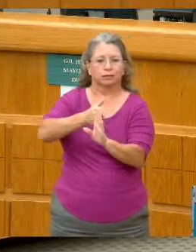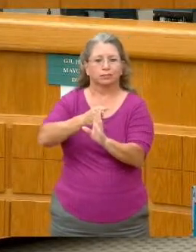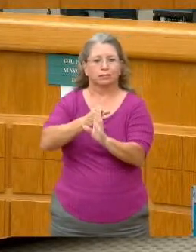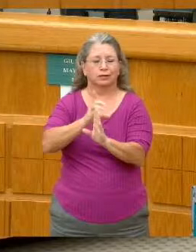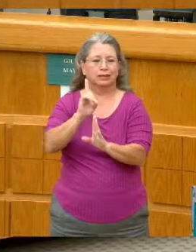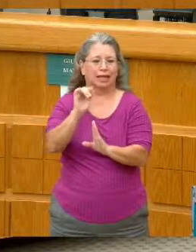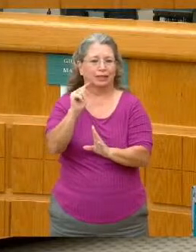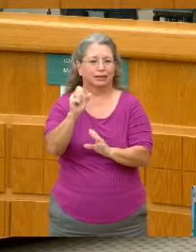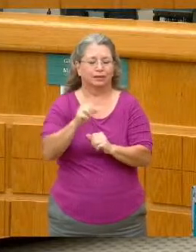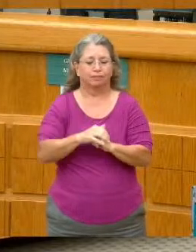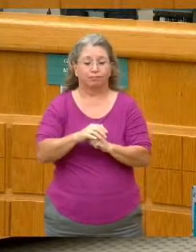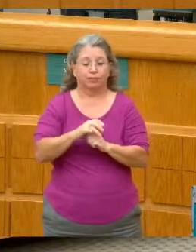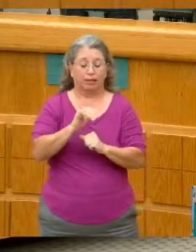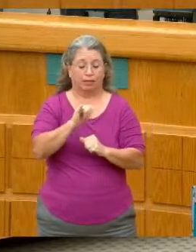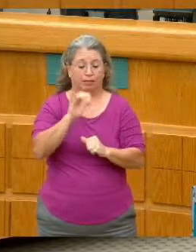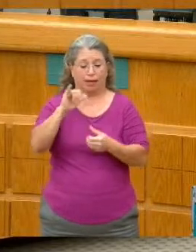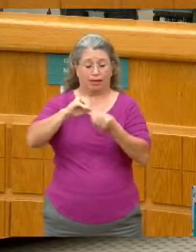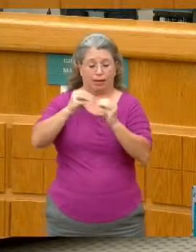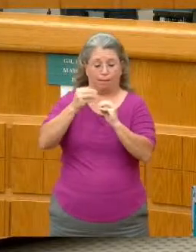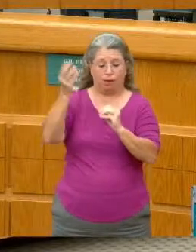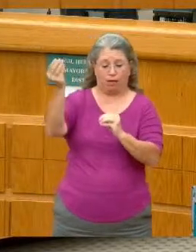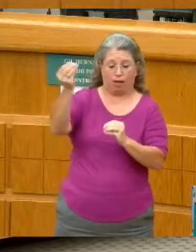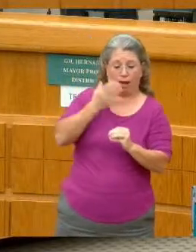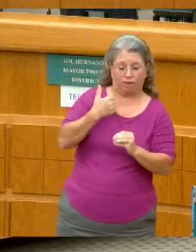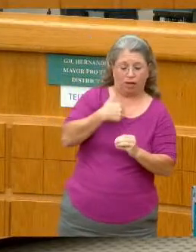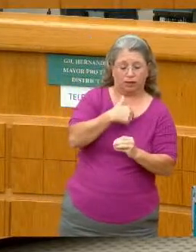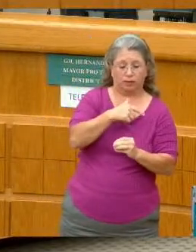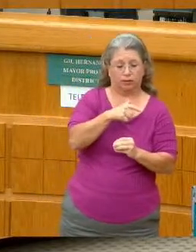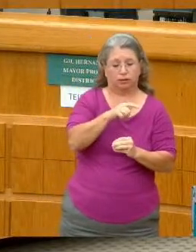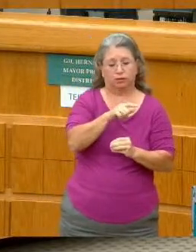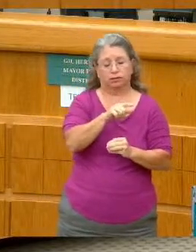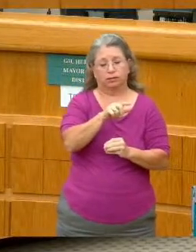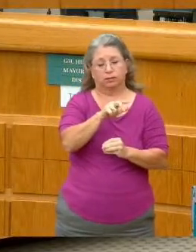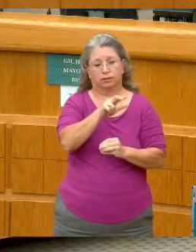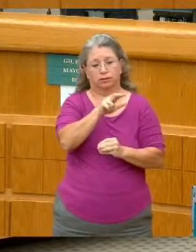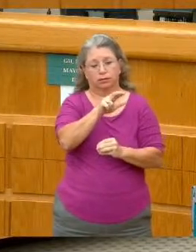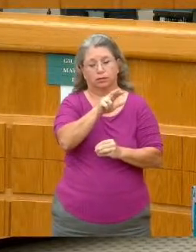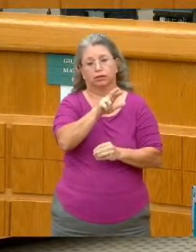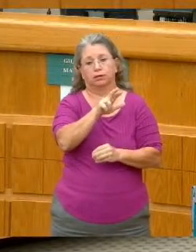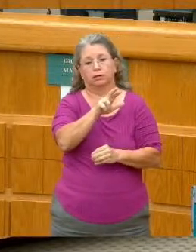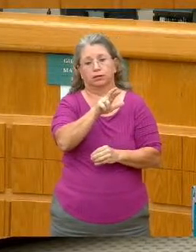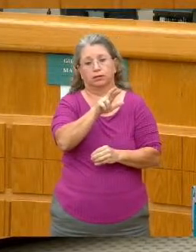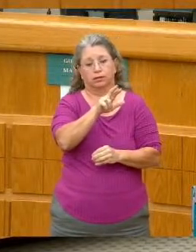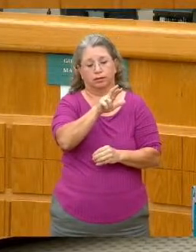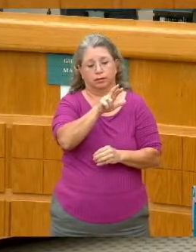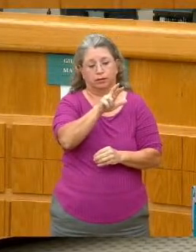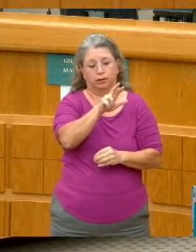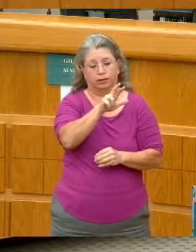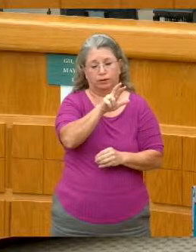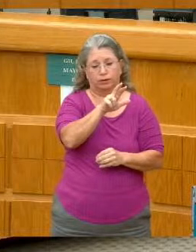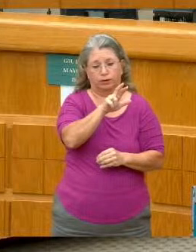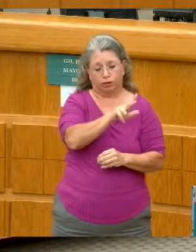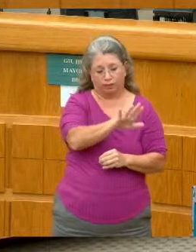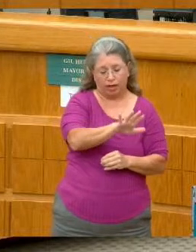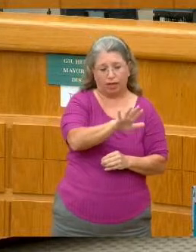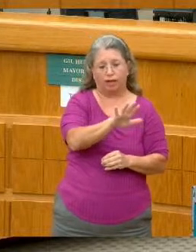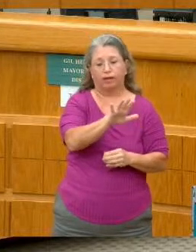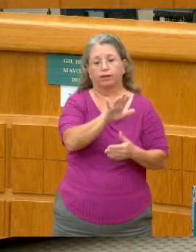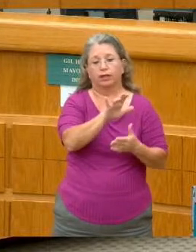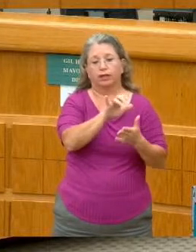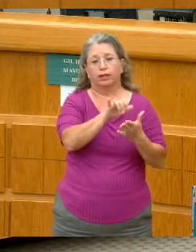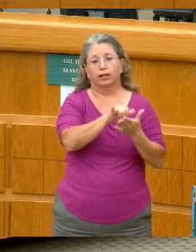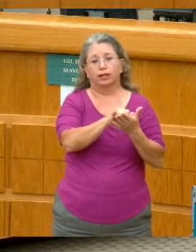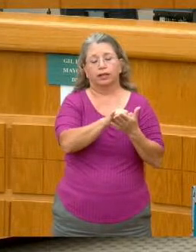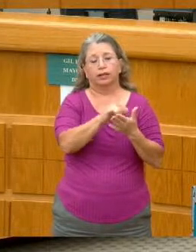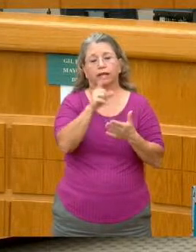number today, the 35, is on top of the 89, but the 35 is for the dates